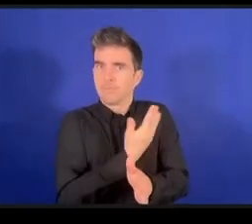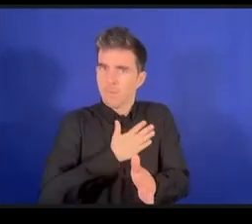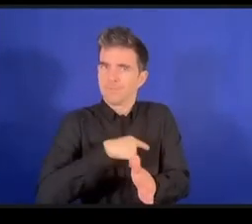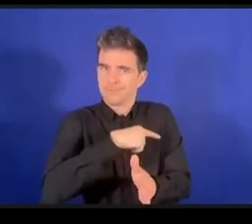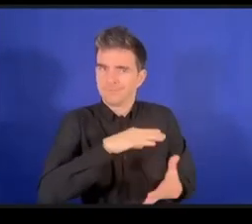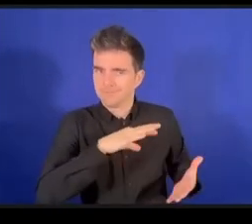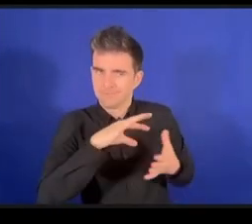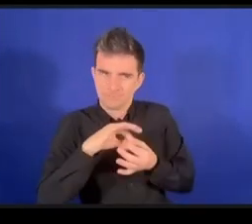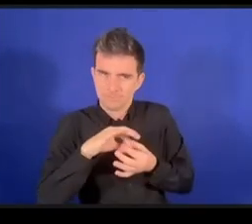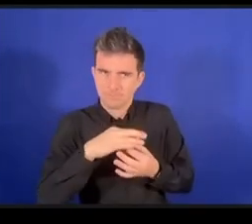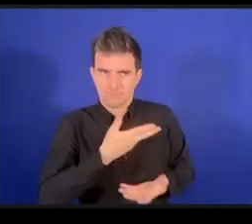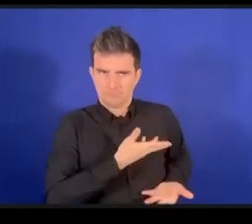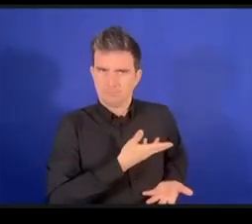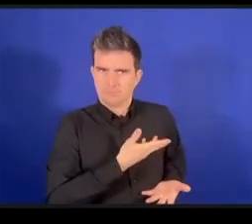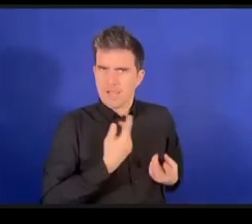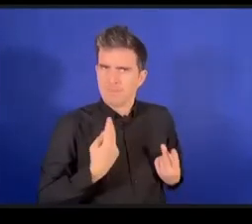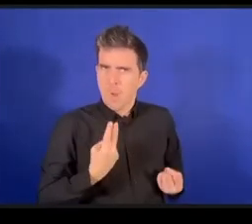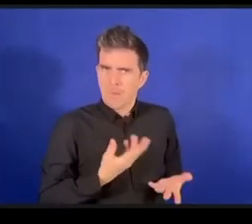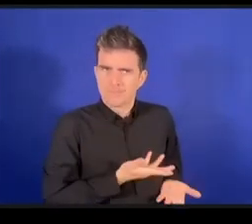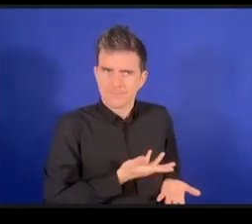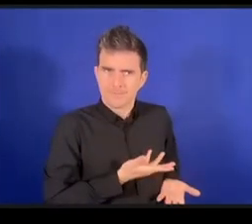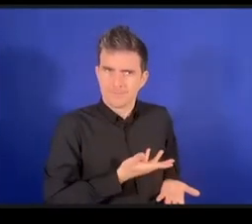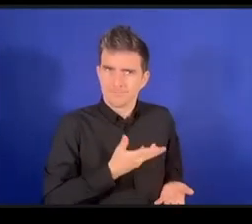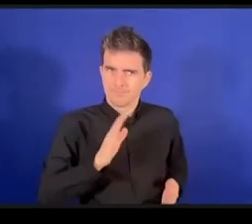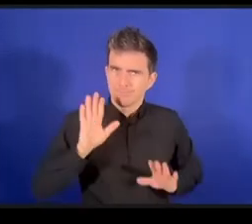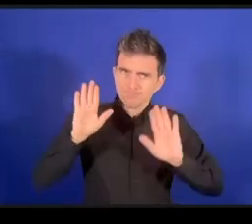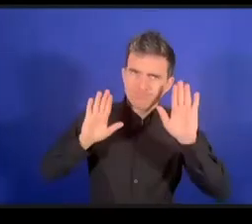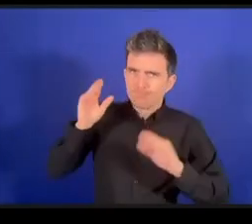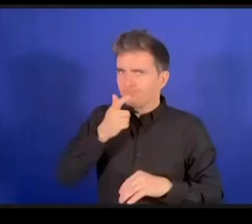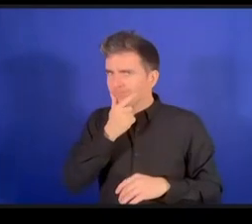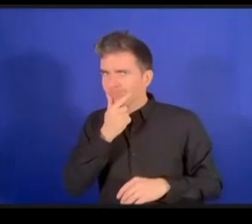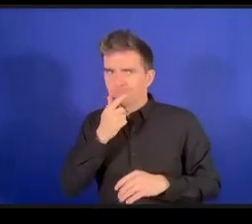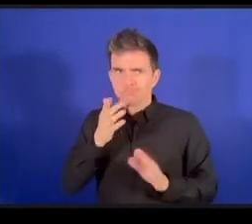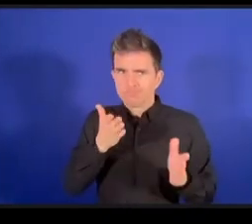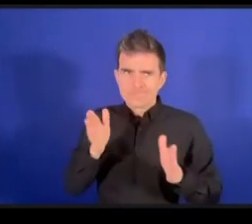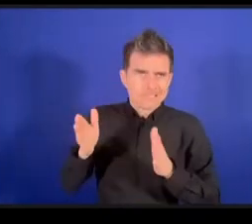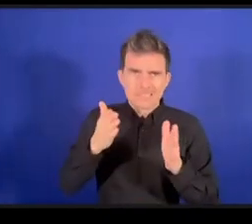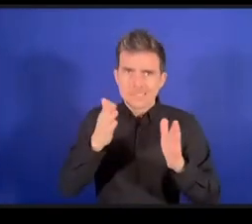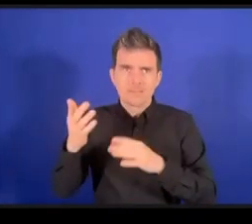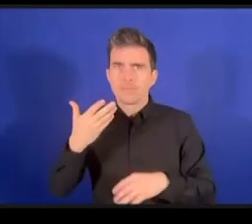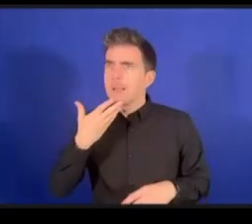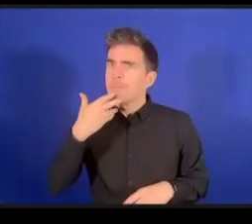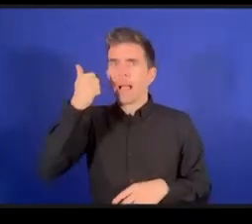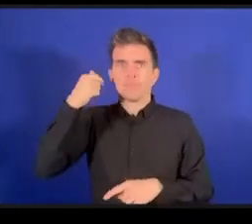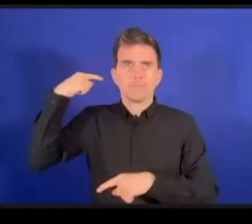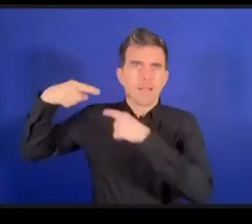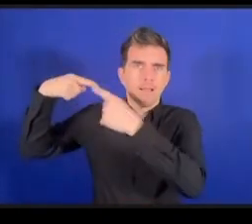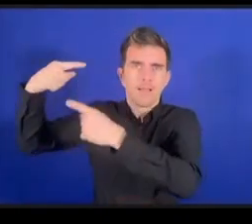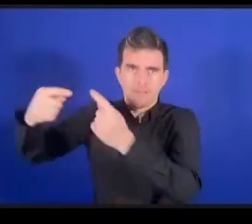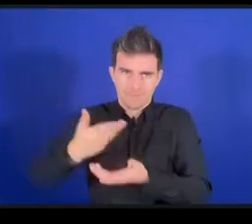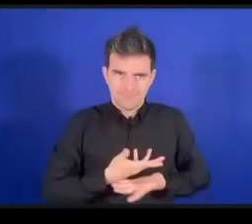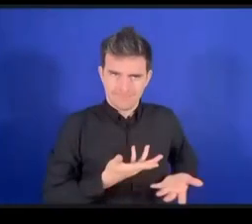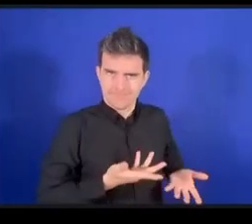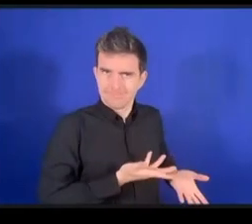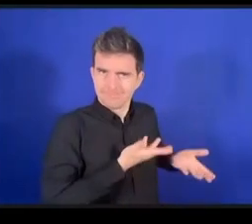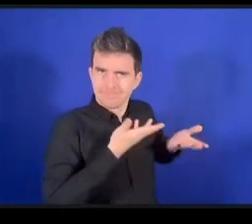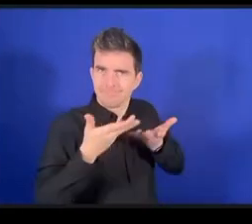being the better internet as well as for the safe digital space. Thank you.